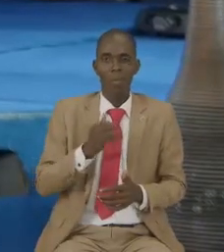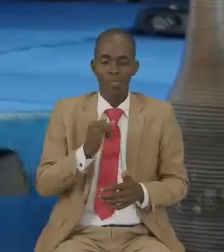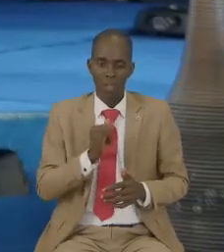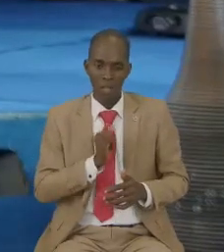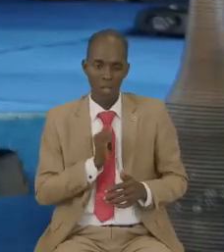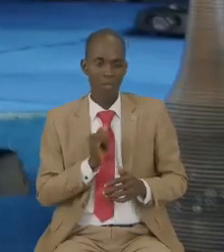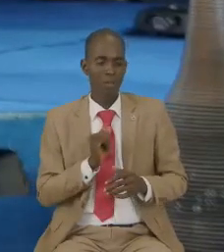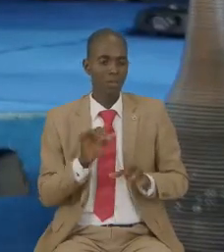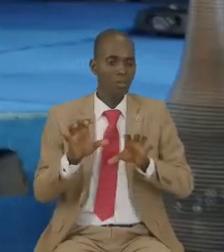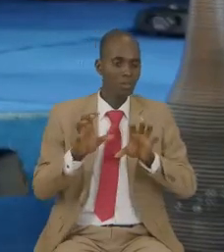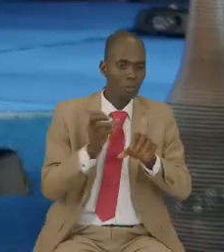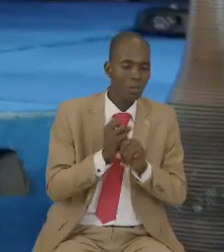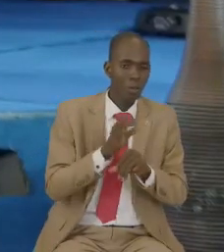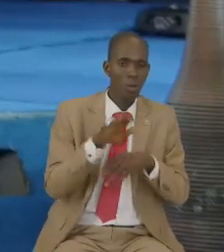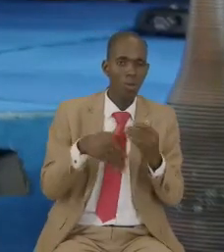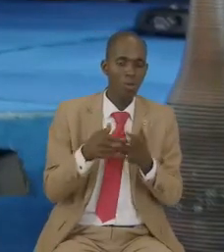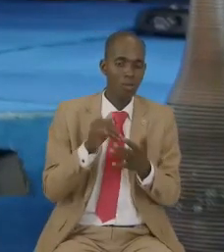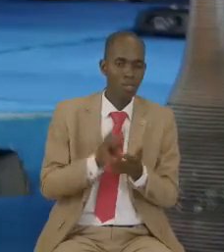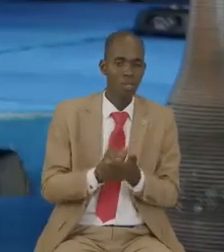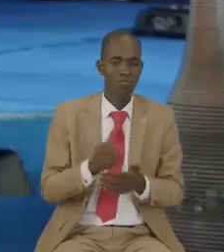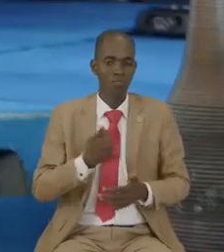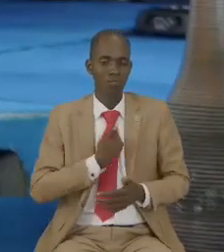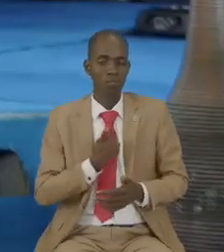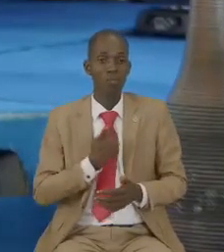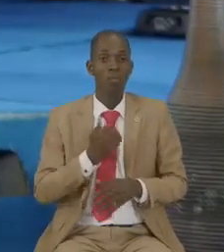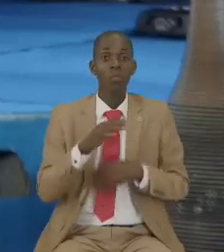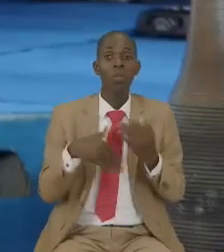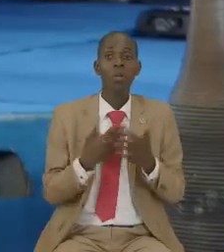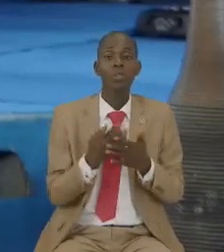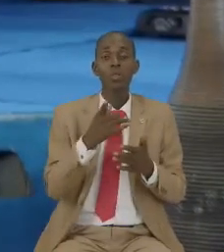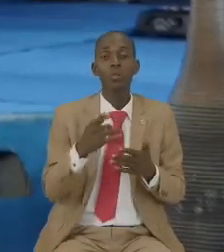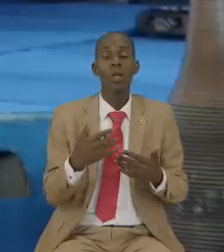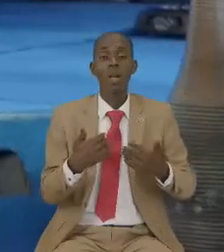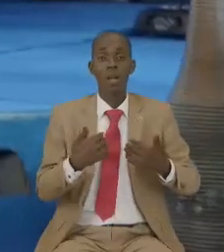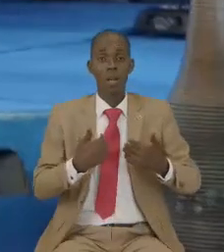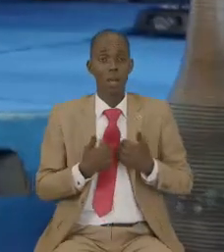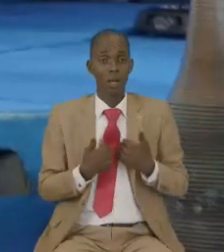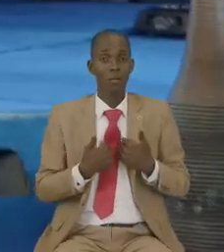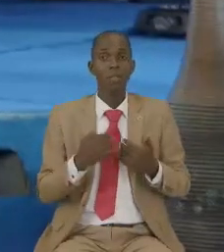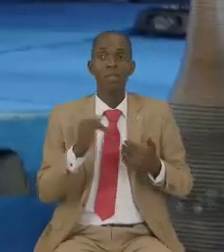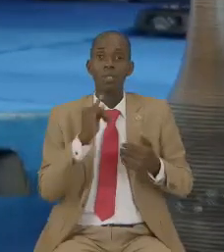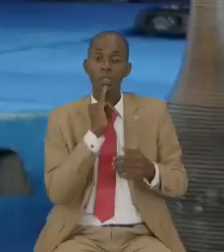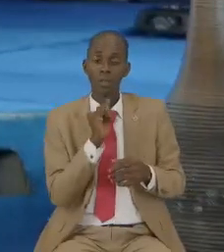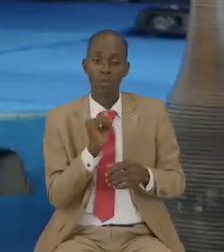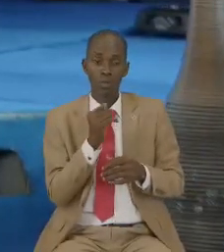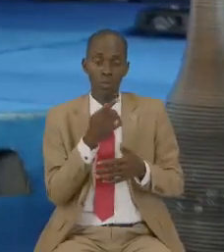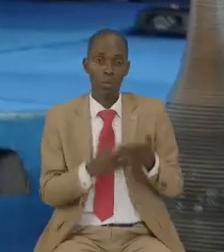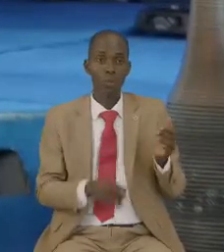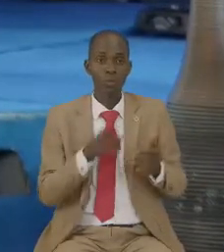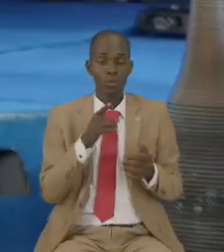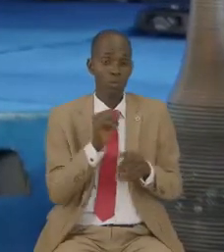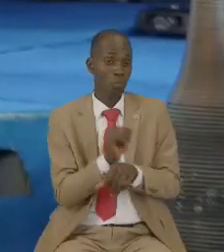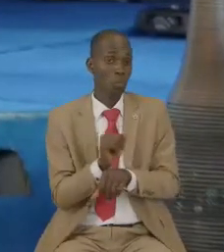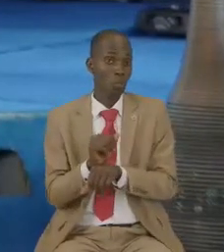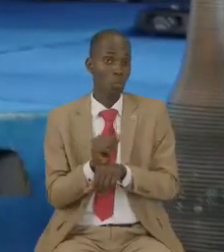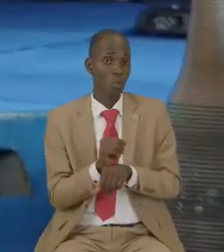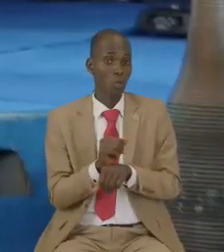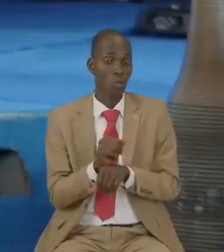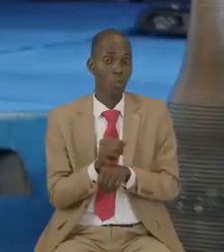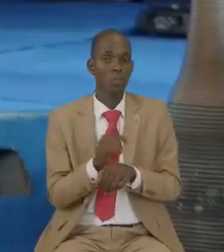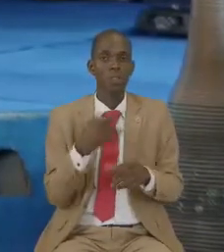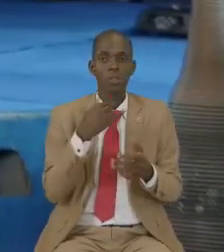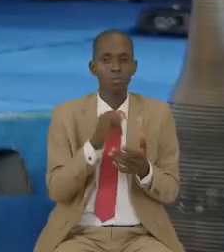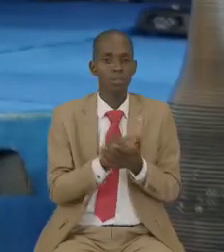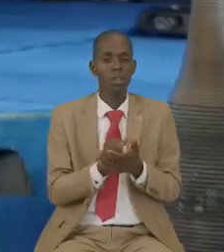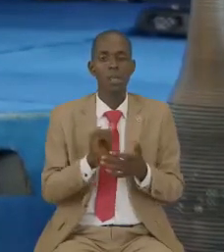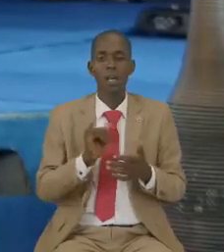that. All you have is works. If that is what you are saying, that I paid for